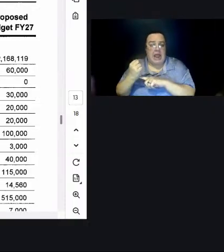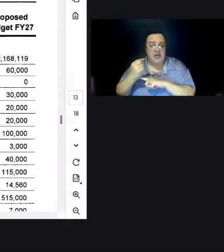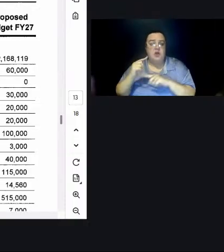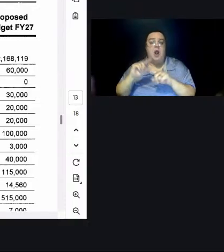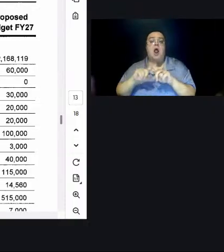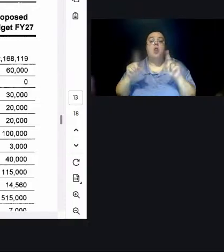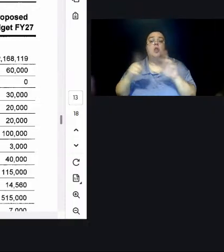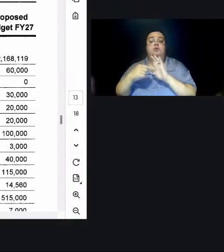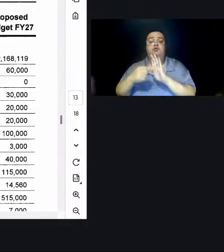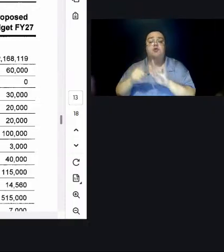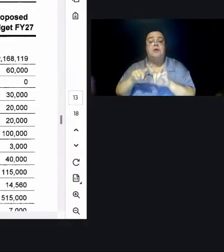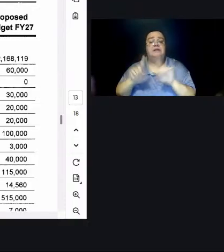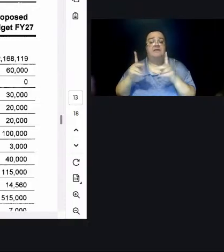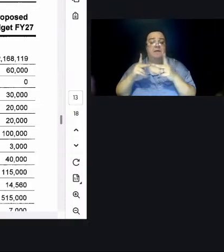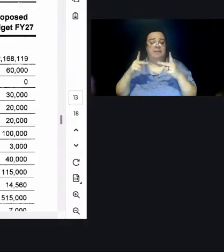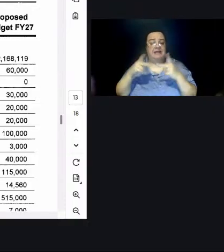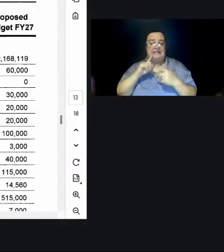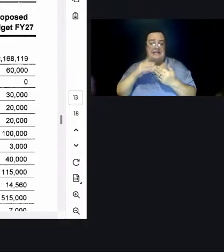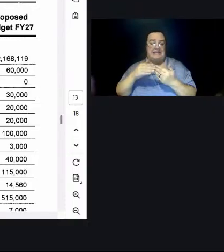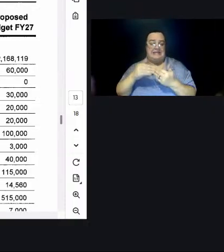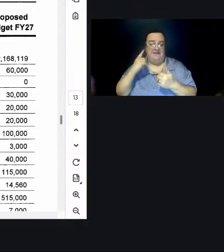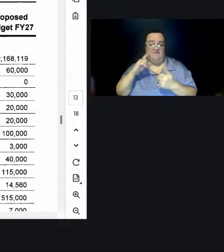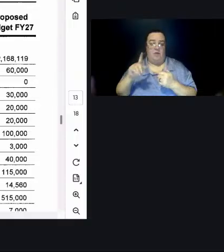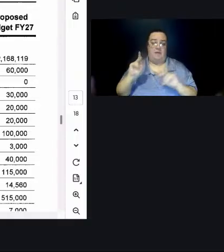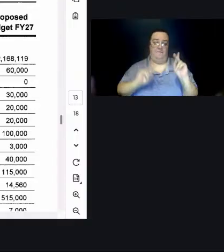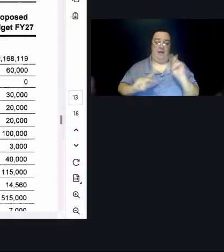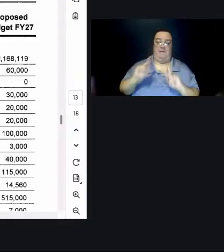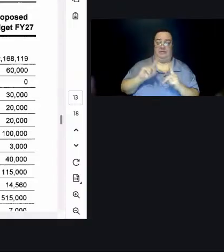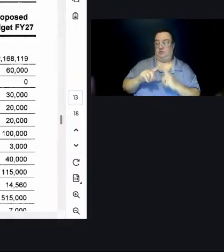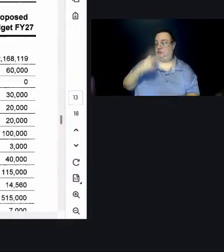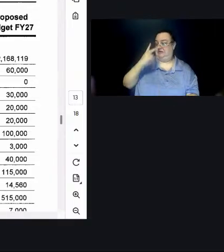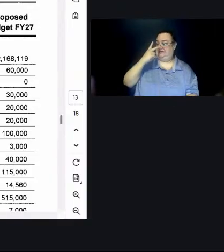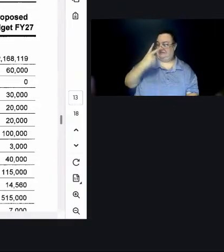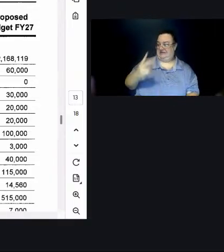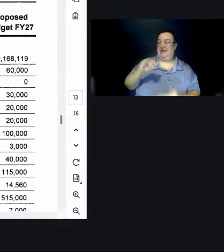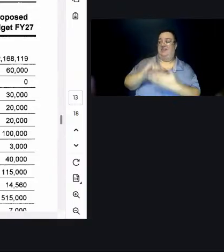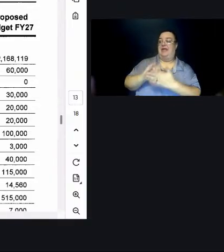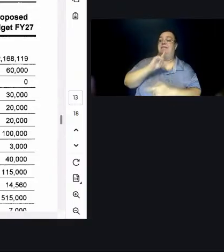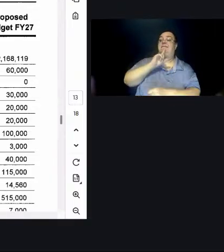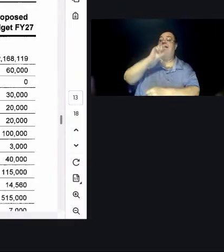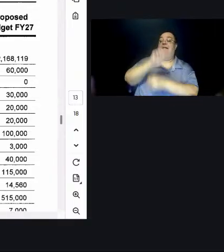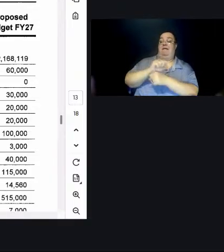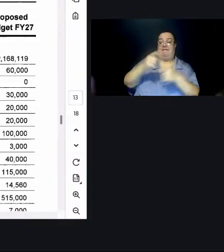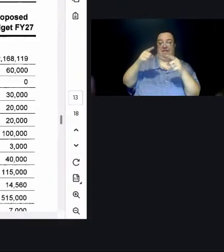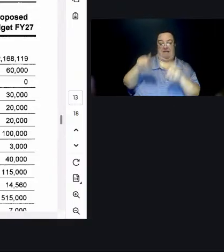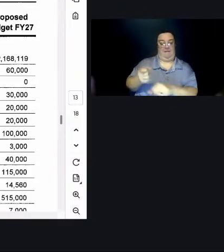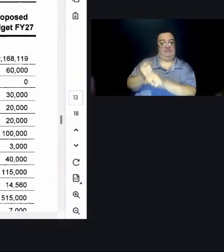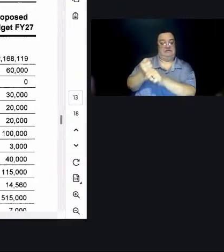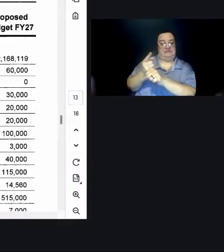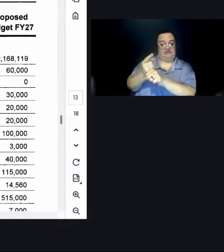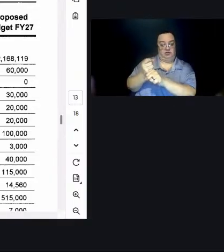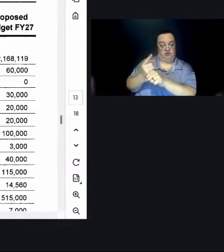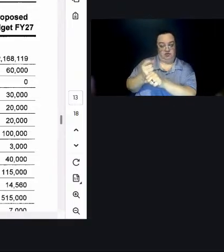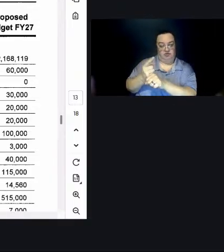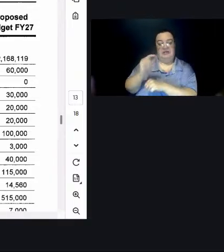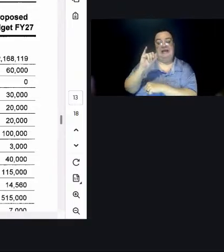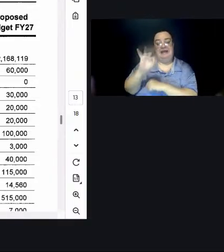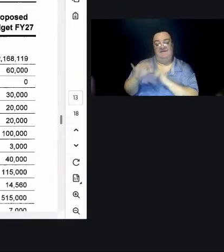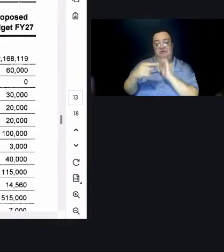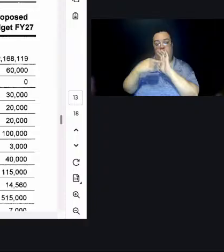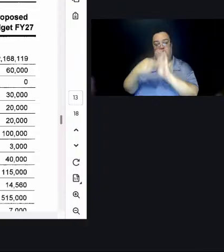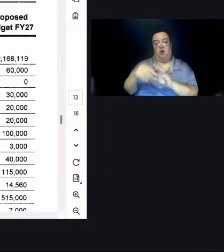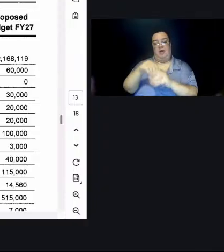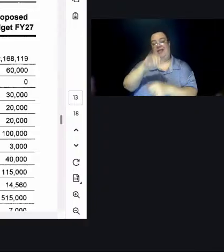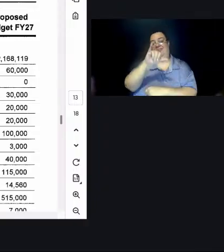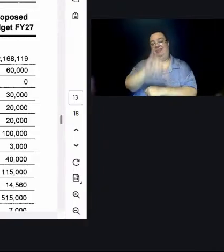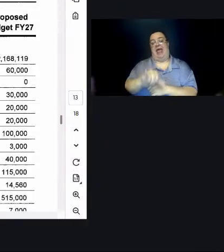else. It's easier for the public to see that it actually happens each year if it's shown in that